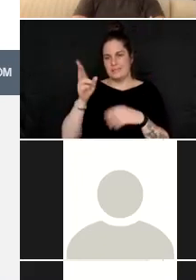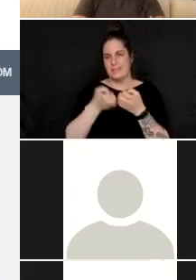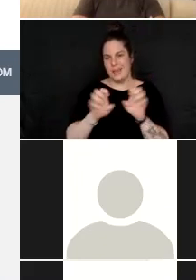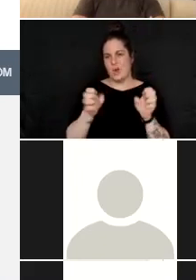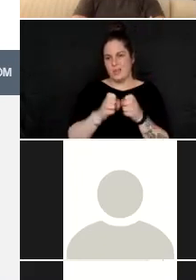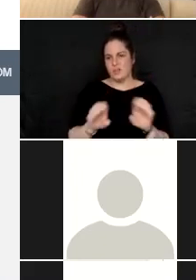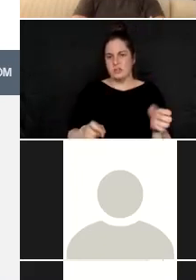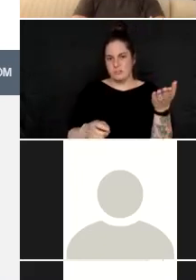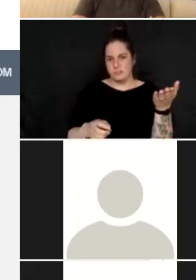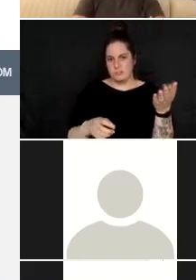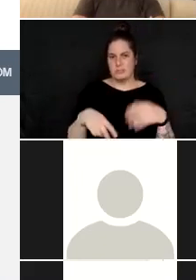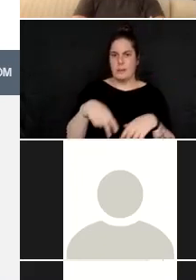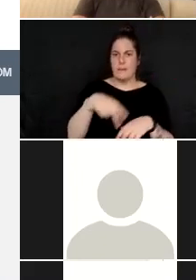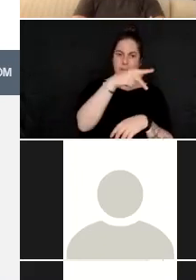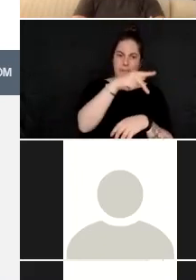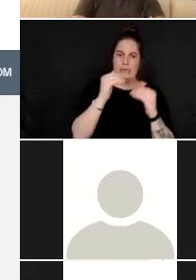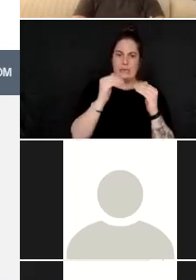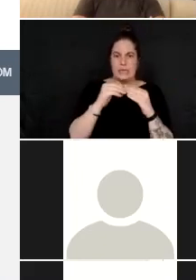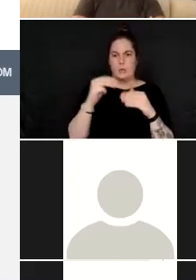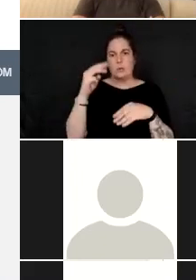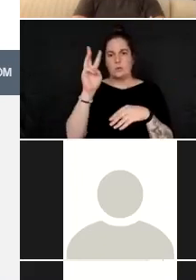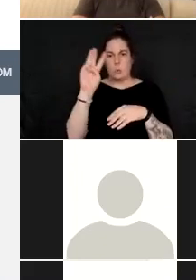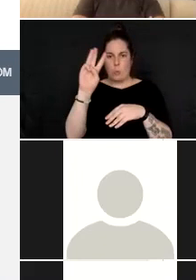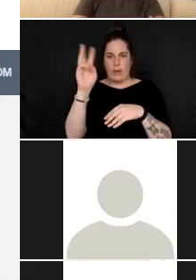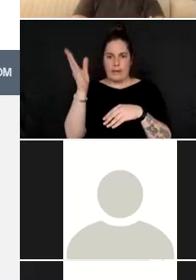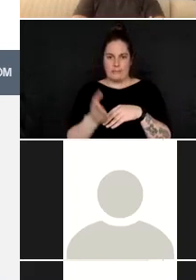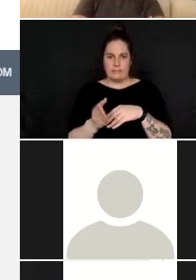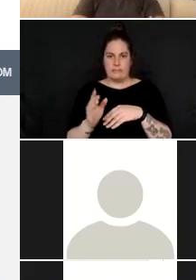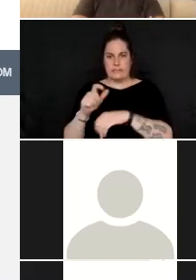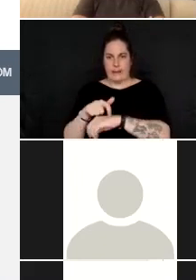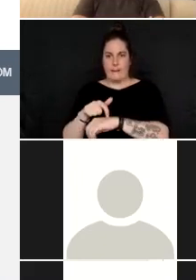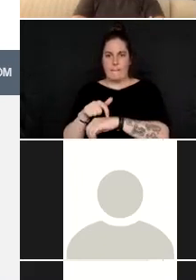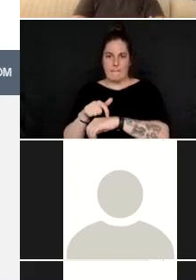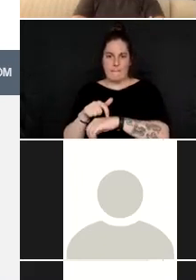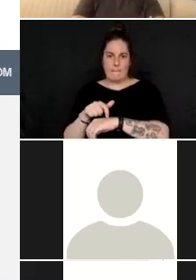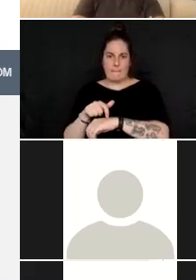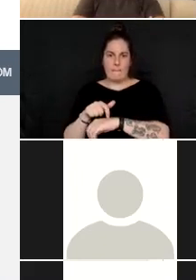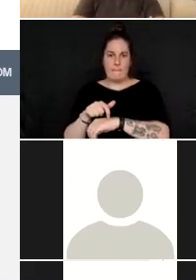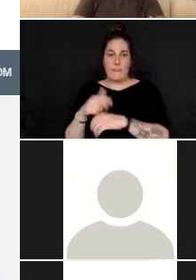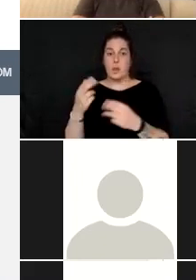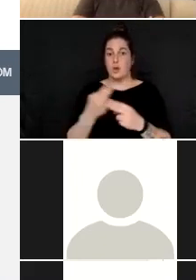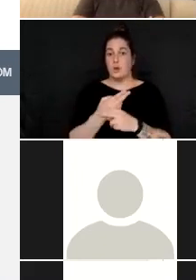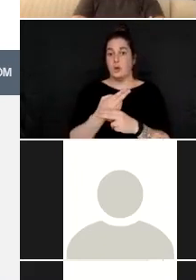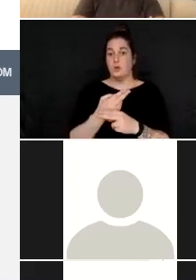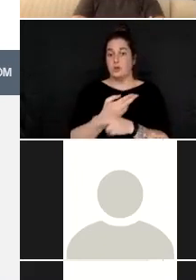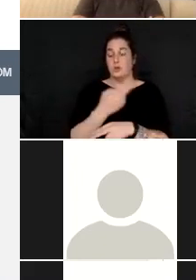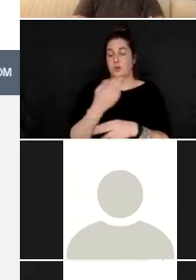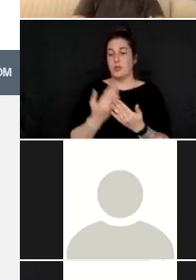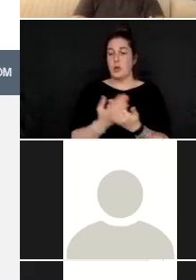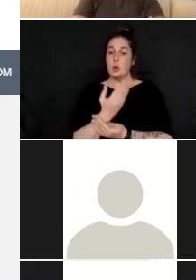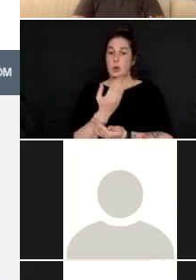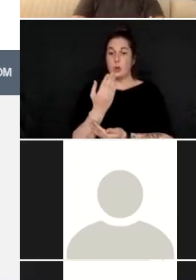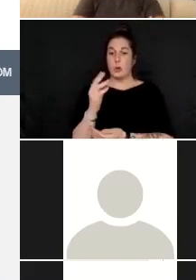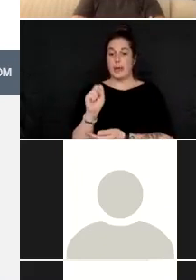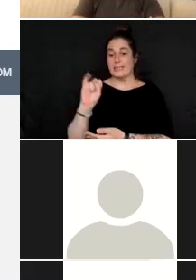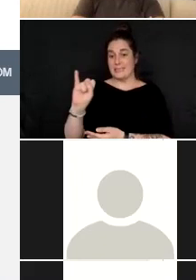we're dealing with a new property, we got to have our new SI unit. Our new metric unit for